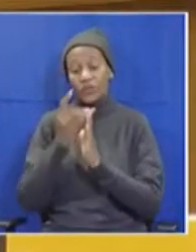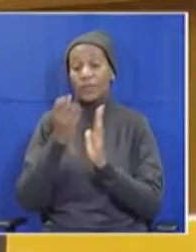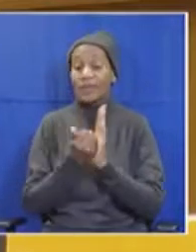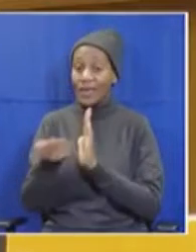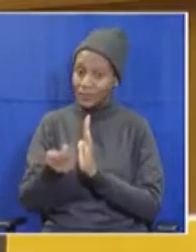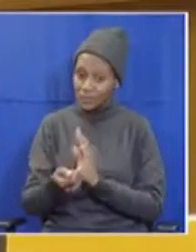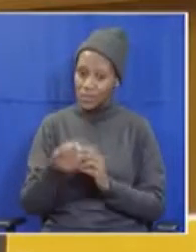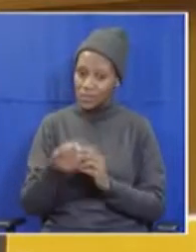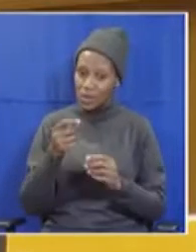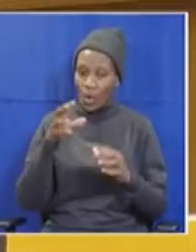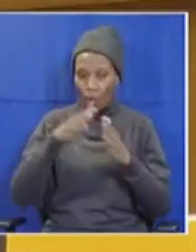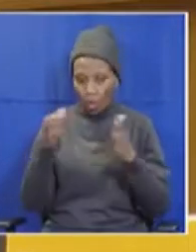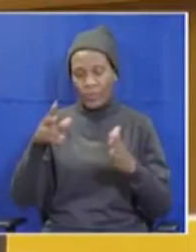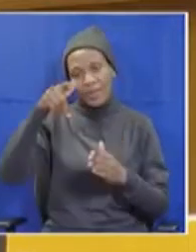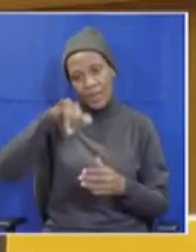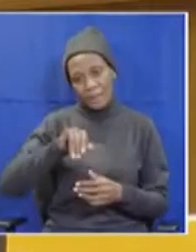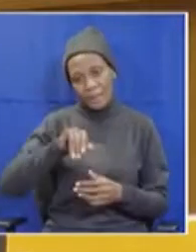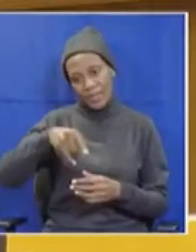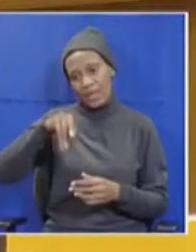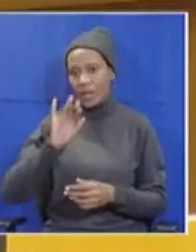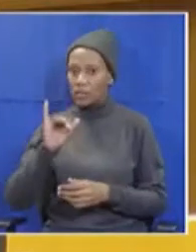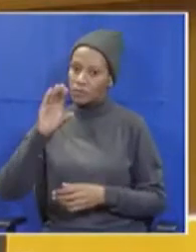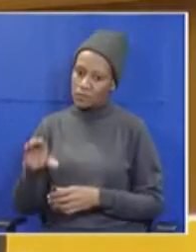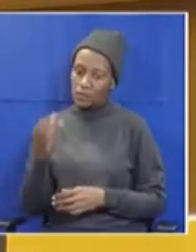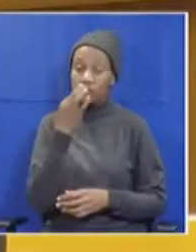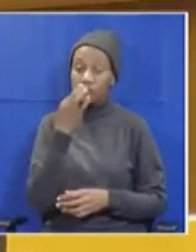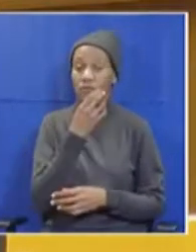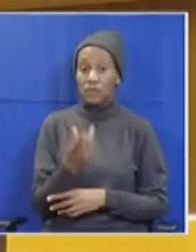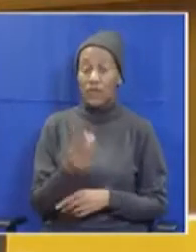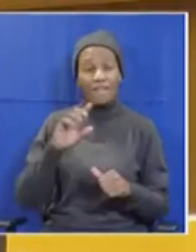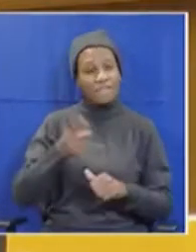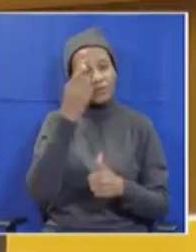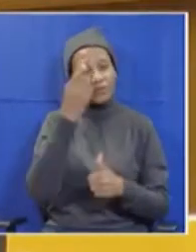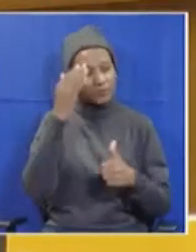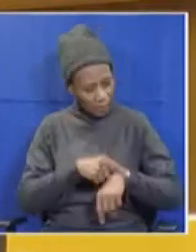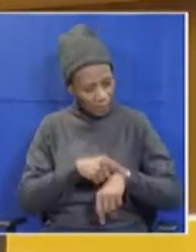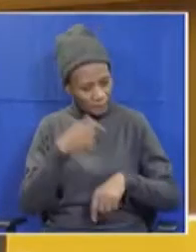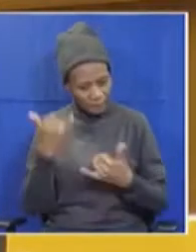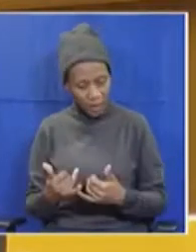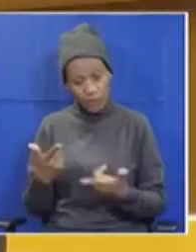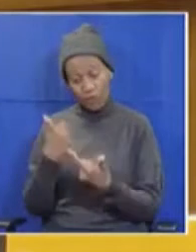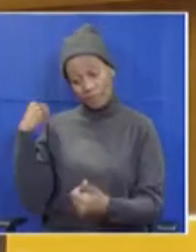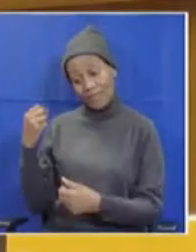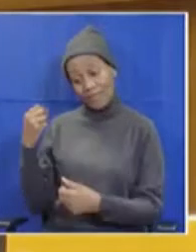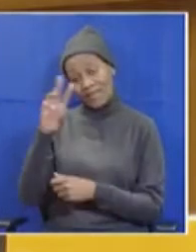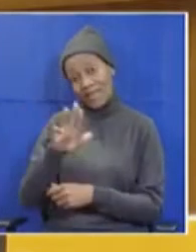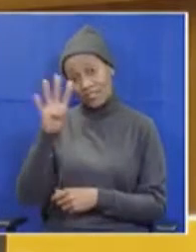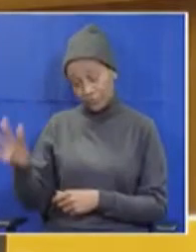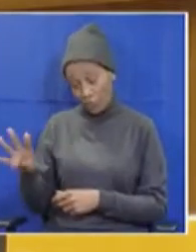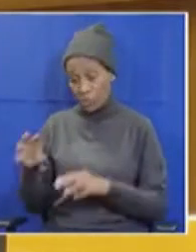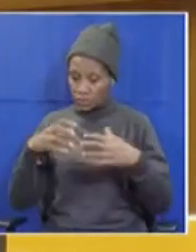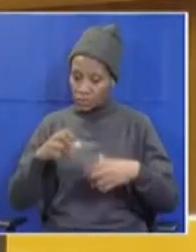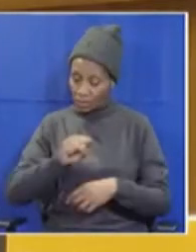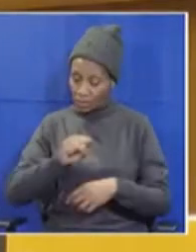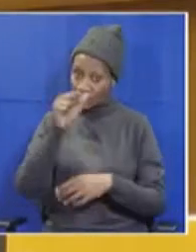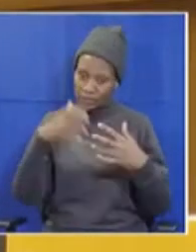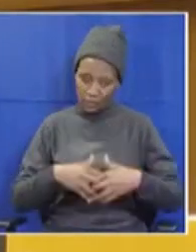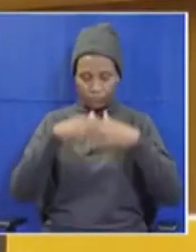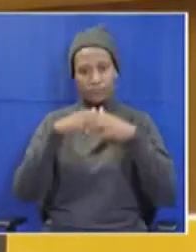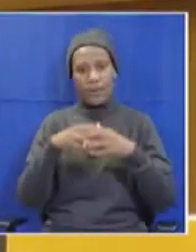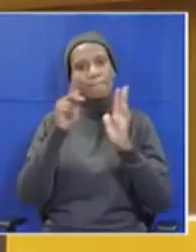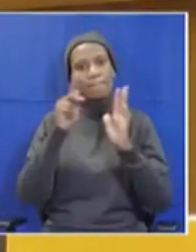the PIC, implies that for the first time since 1994, South Africa has established a clear policy